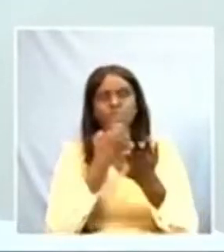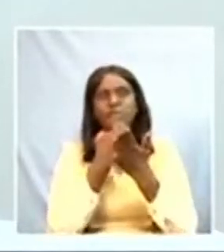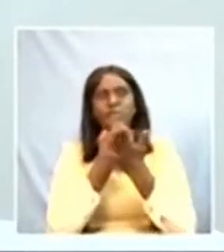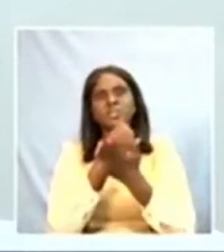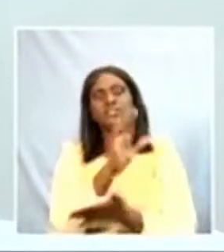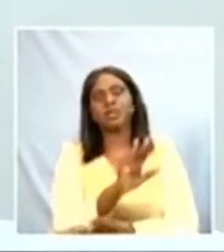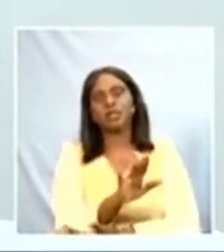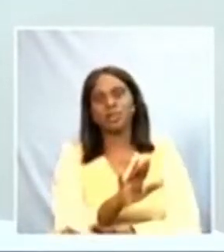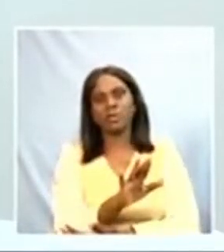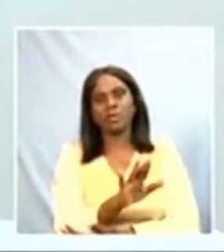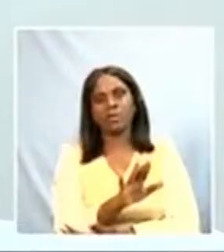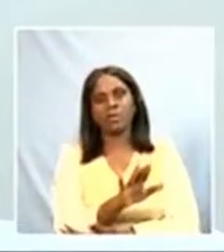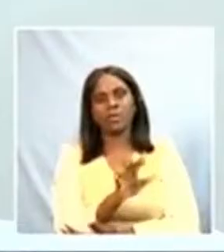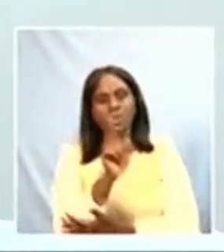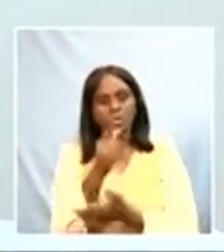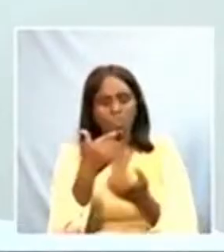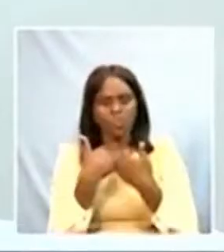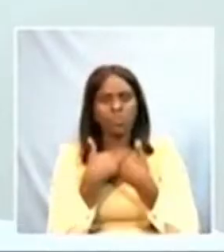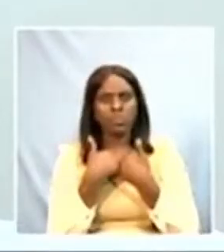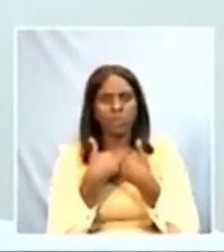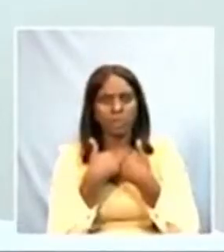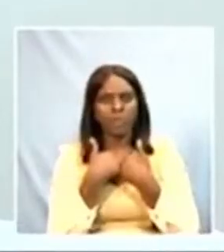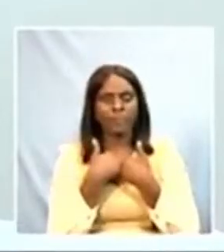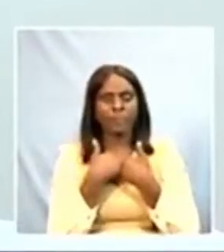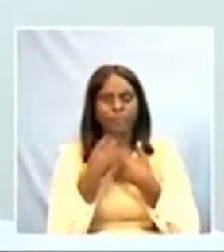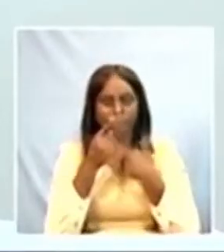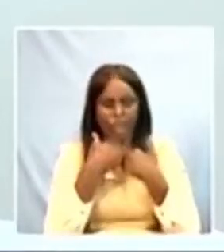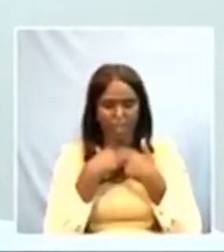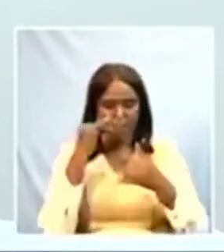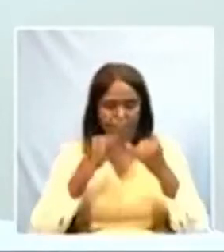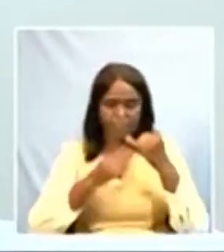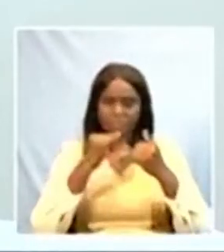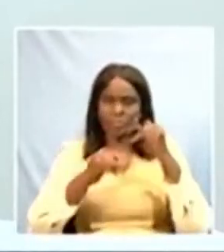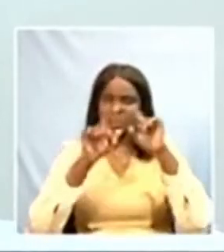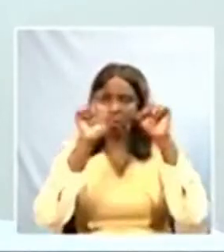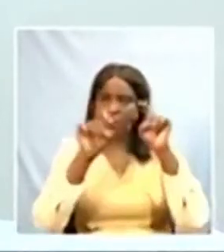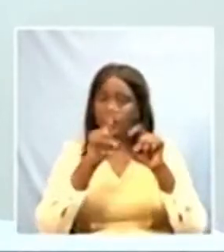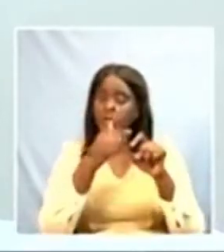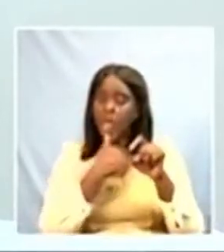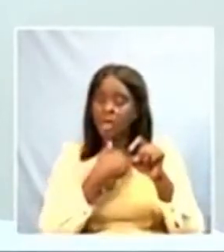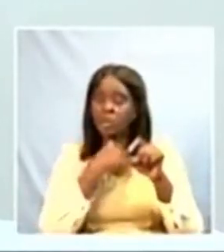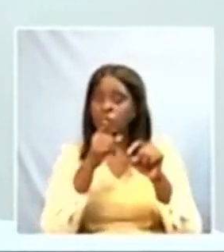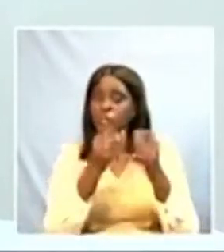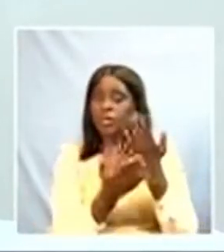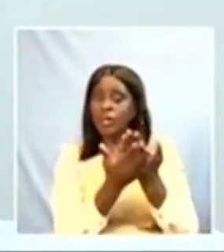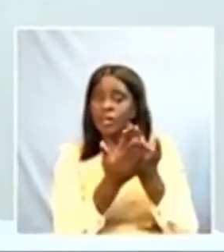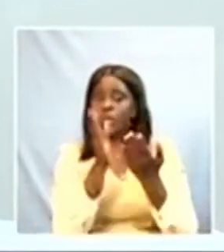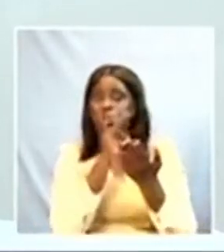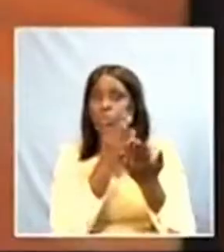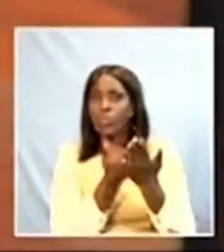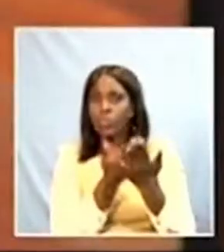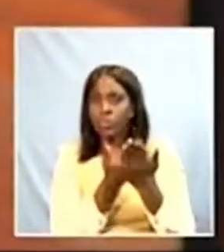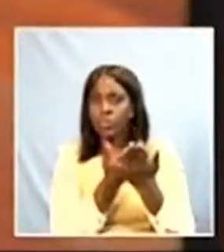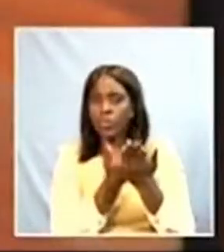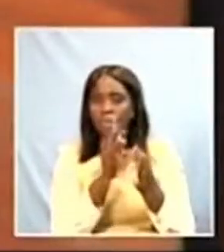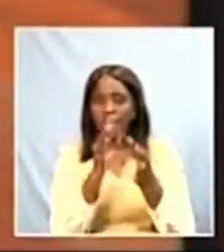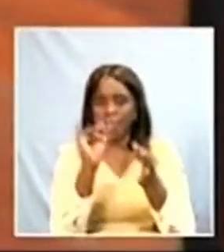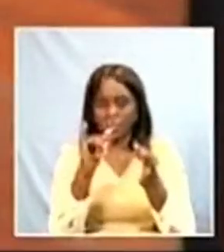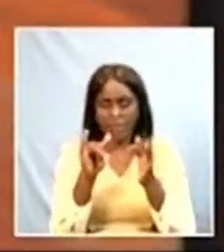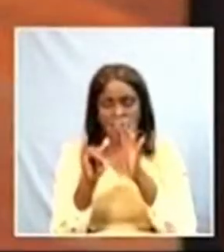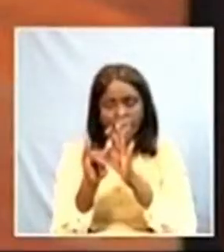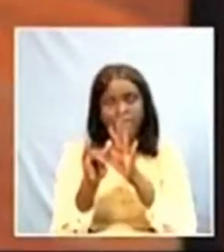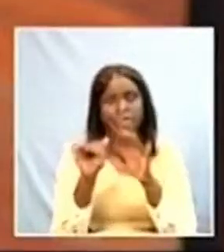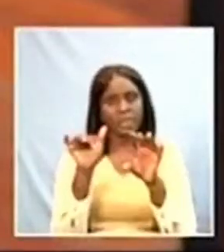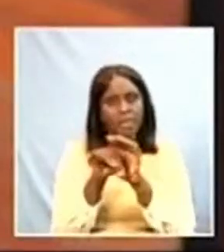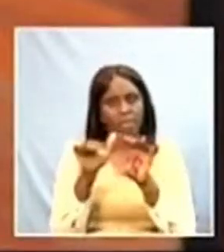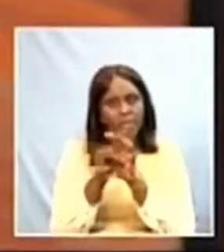there? Do you have the completion certificates? Have you attached them? If yes, they are in